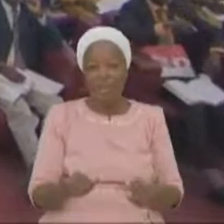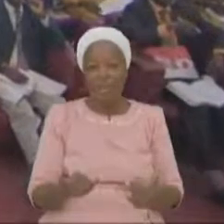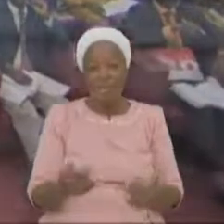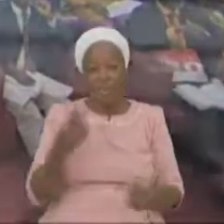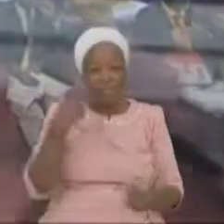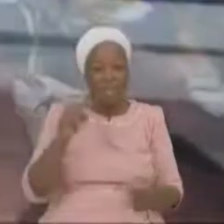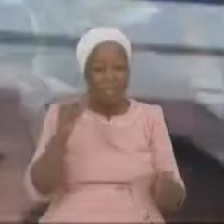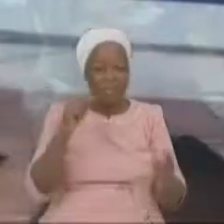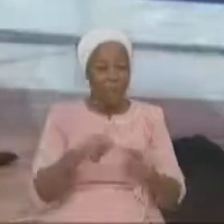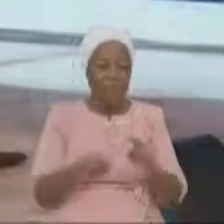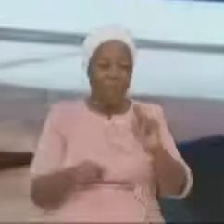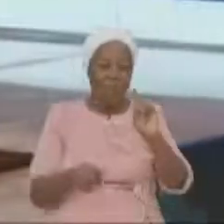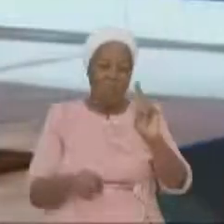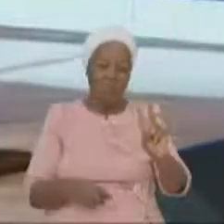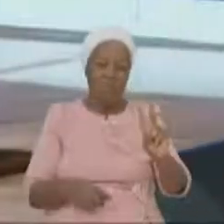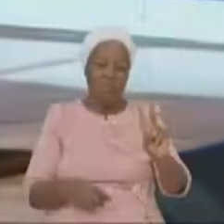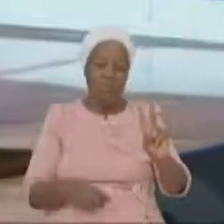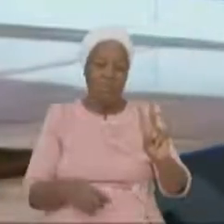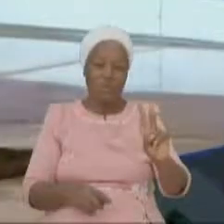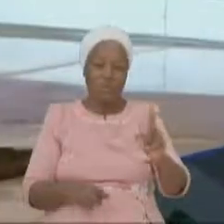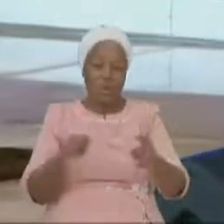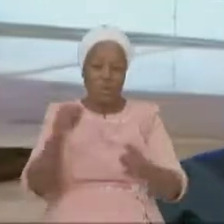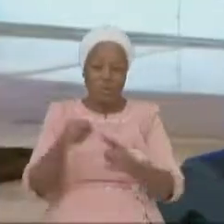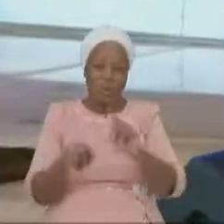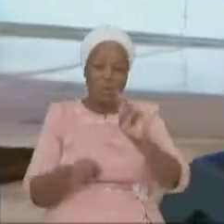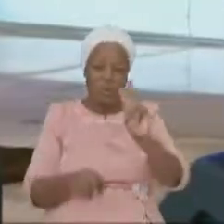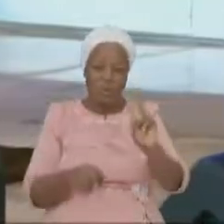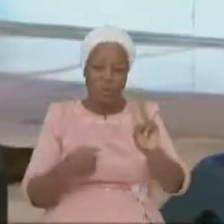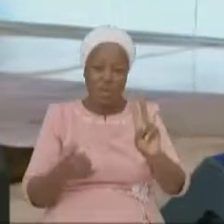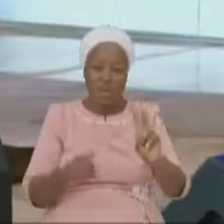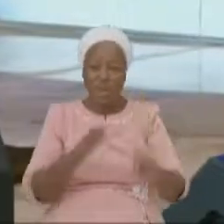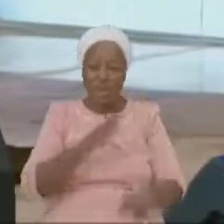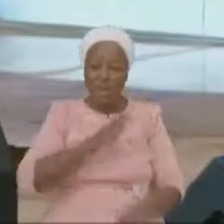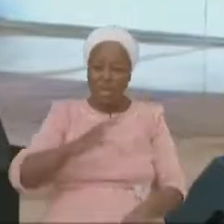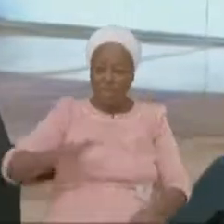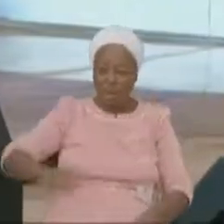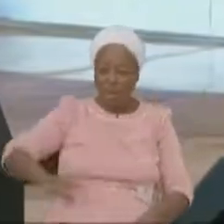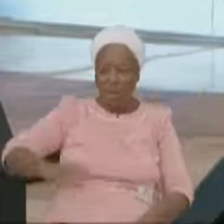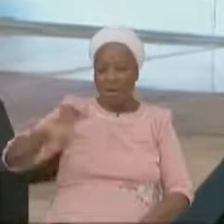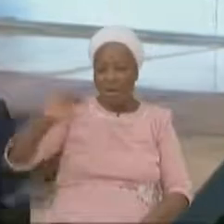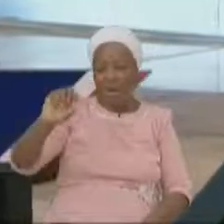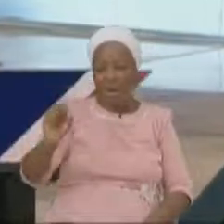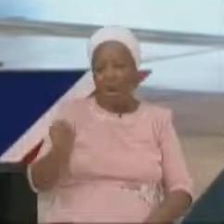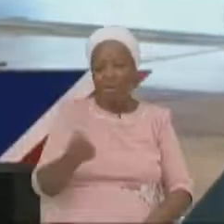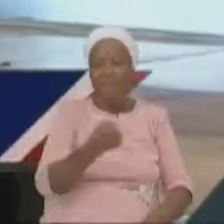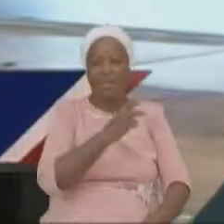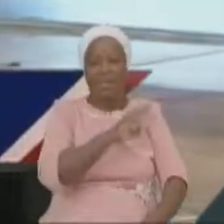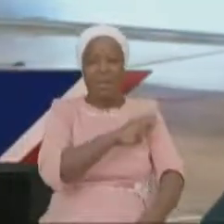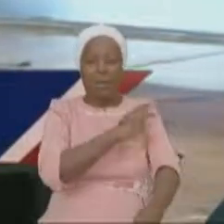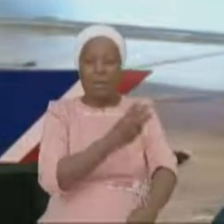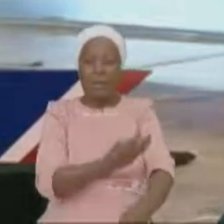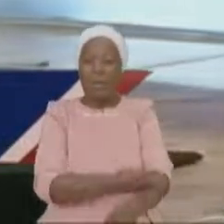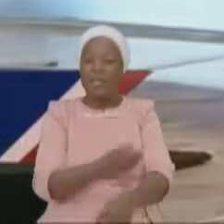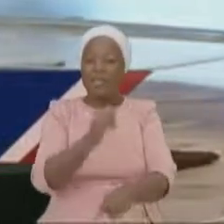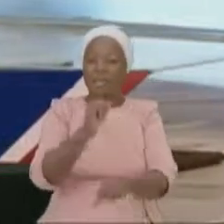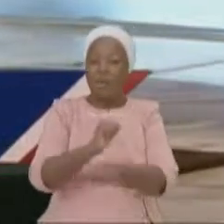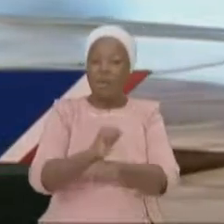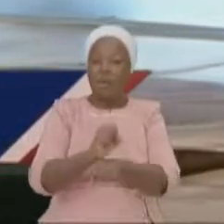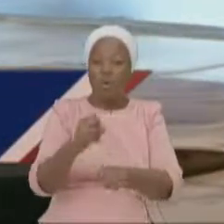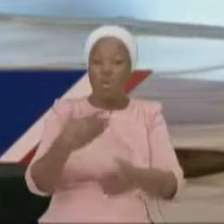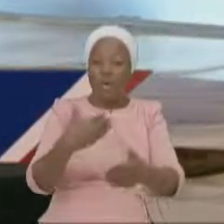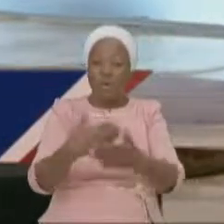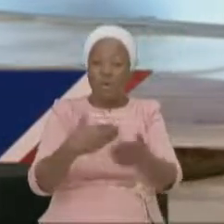point number two. Point number two, Christ's mighty works